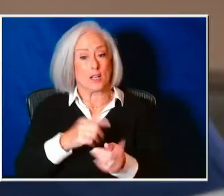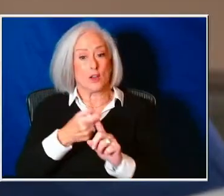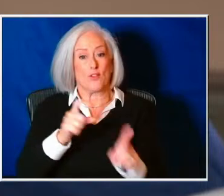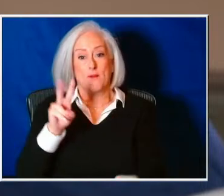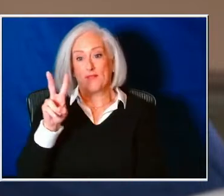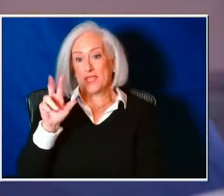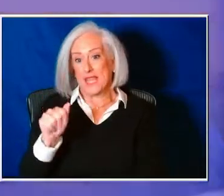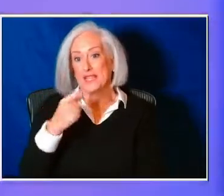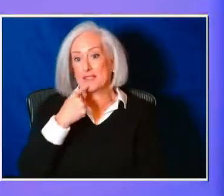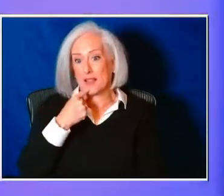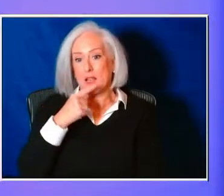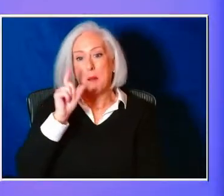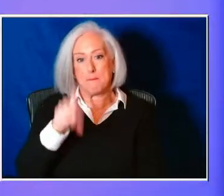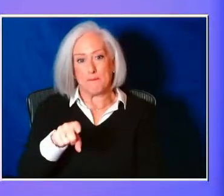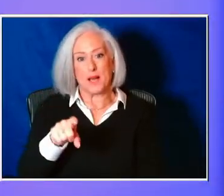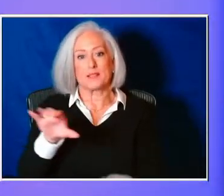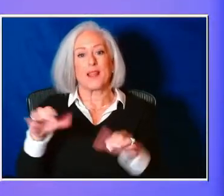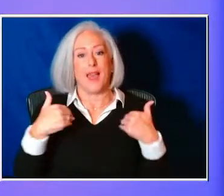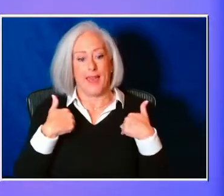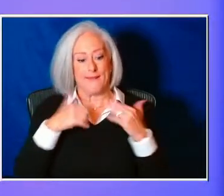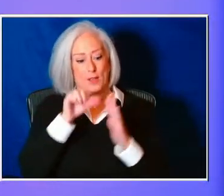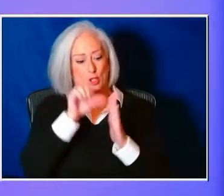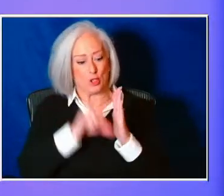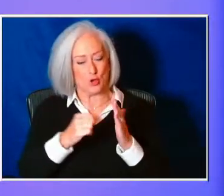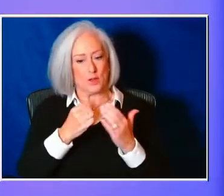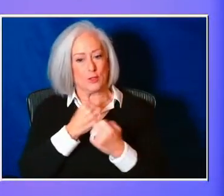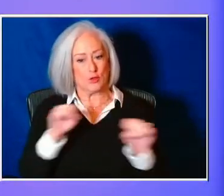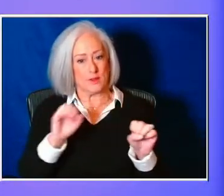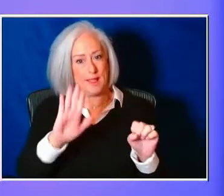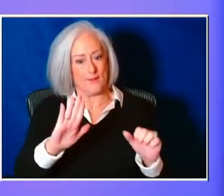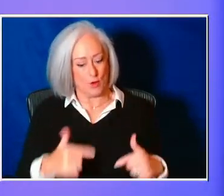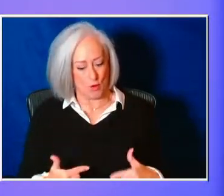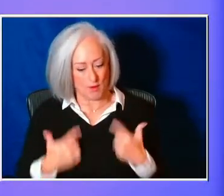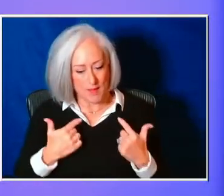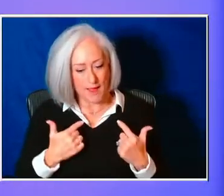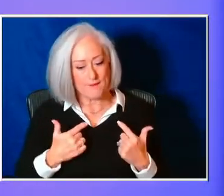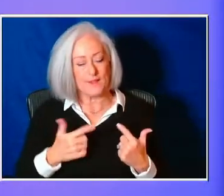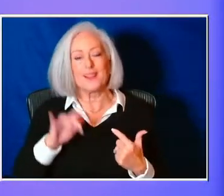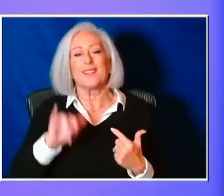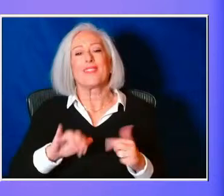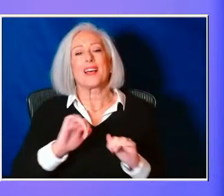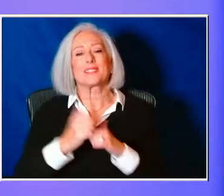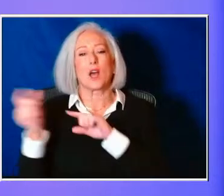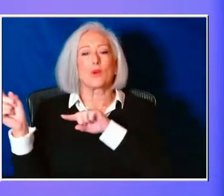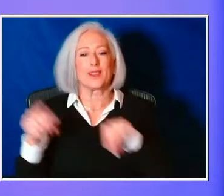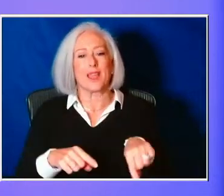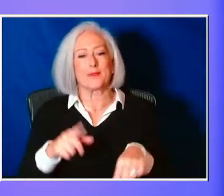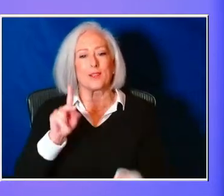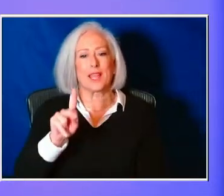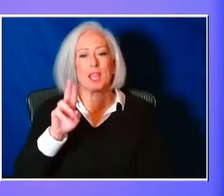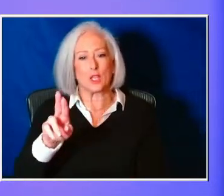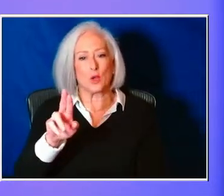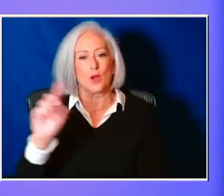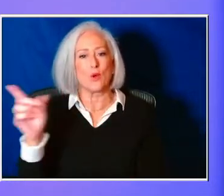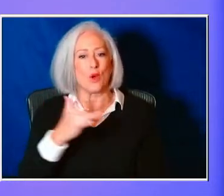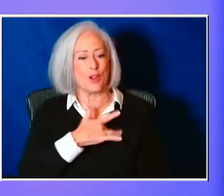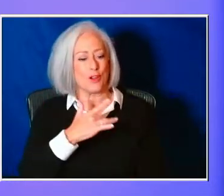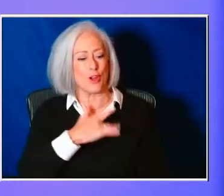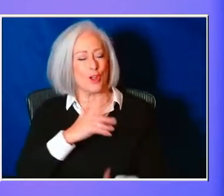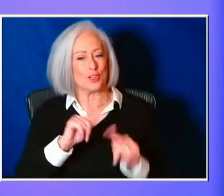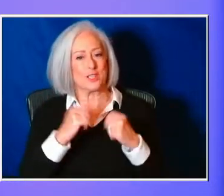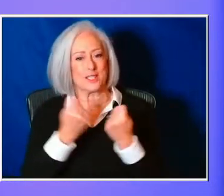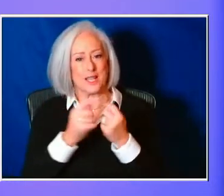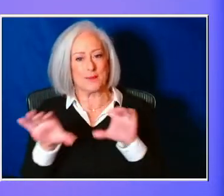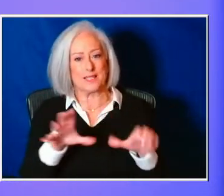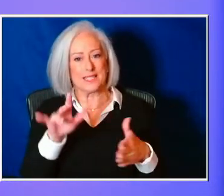life-saving surgery. That's how he wound up here at the University of Kansas Health System, where our cardiology team did just that. We're going to talk